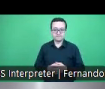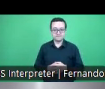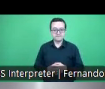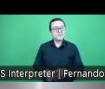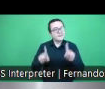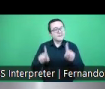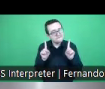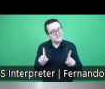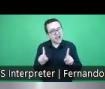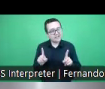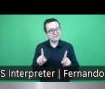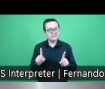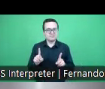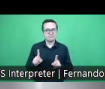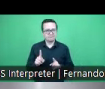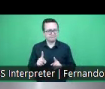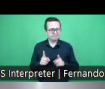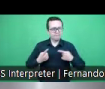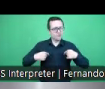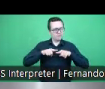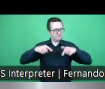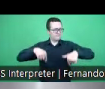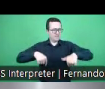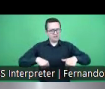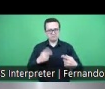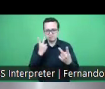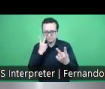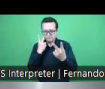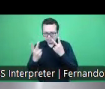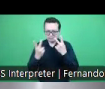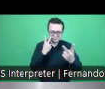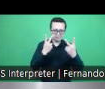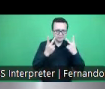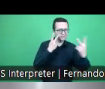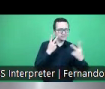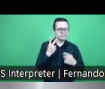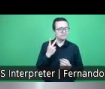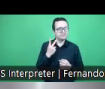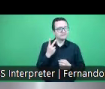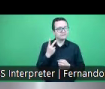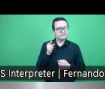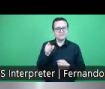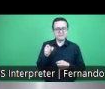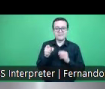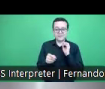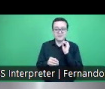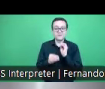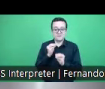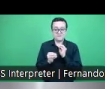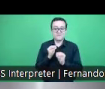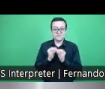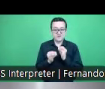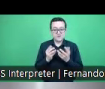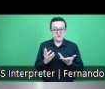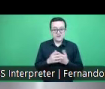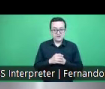dan pendekatan there is yang the next digunakan issue, oleh which is about negara the dalam treatment hal and pemenuhan approach bagi used hak by bagi the orang-orang dengan state disabilitas in psikososial,